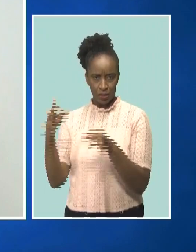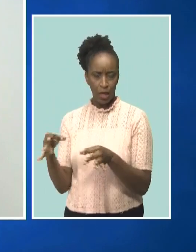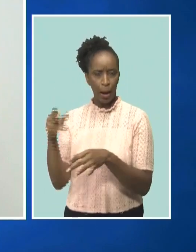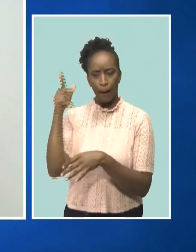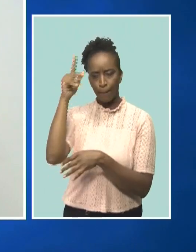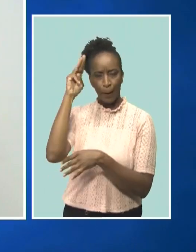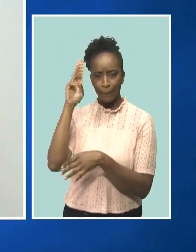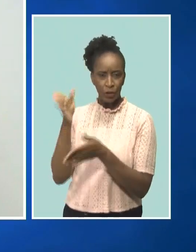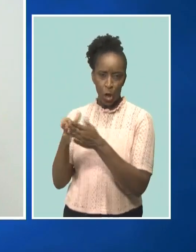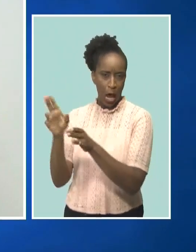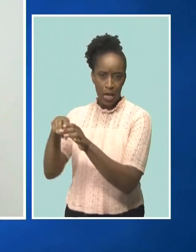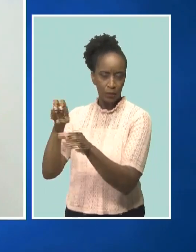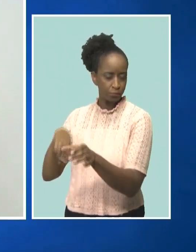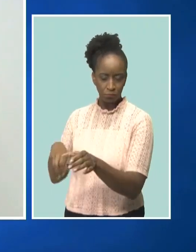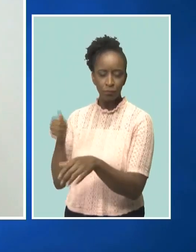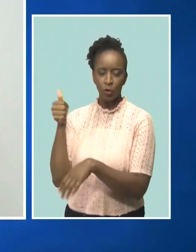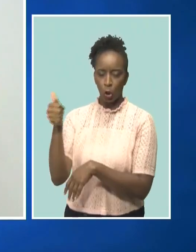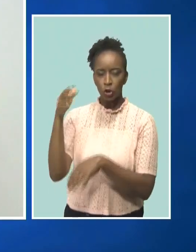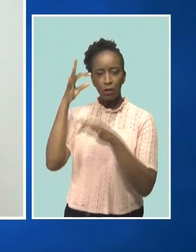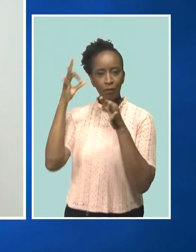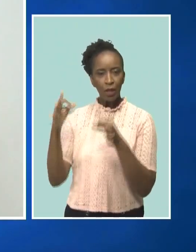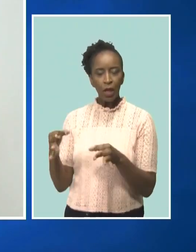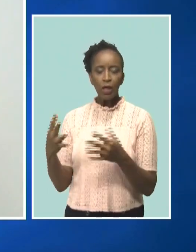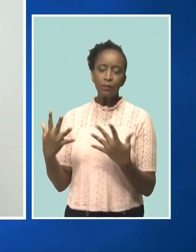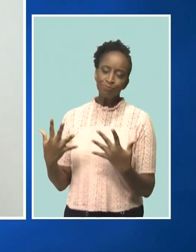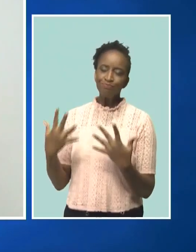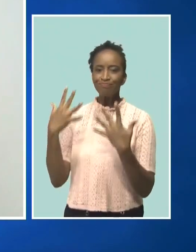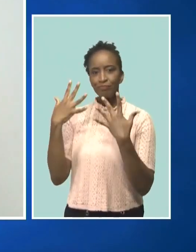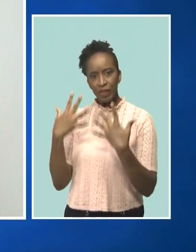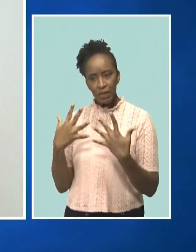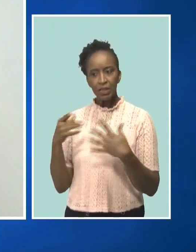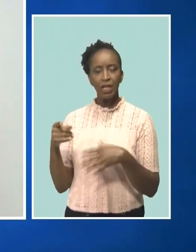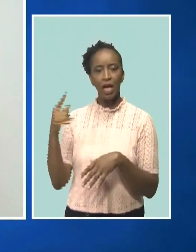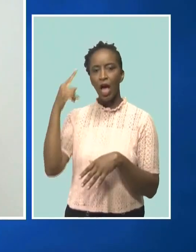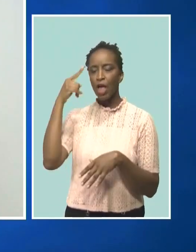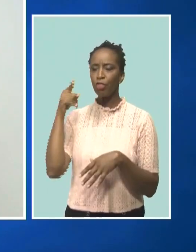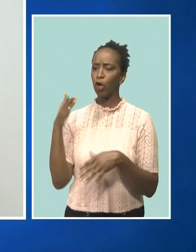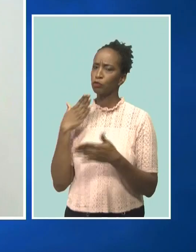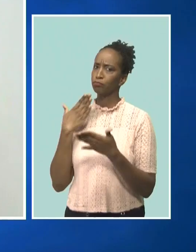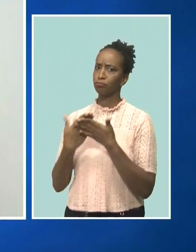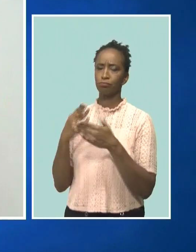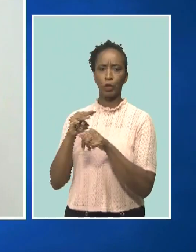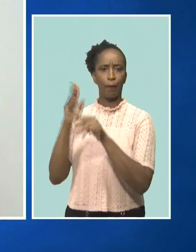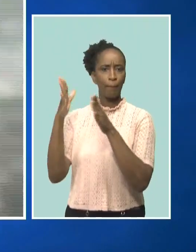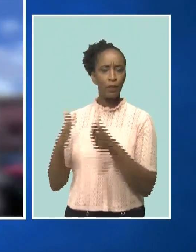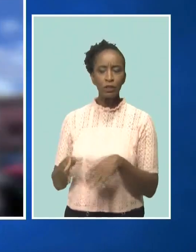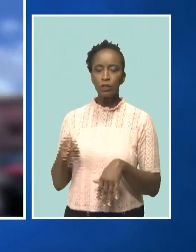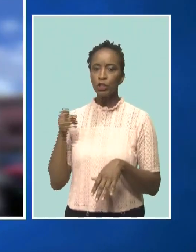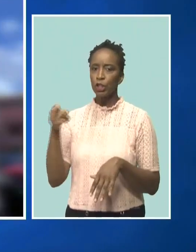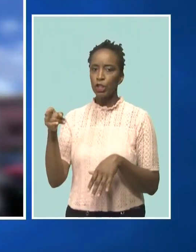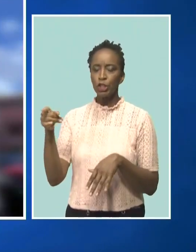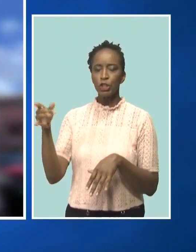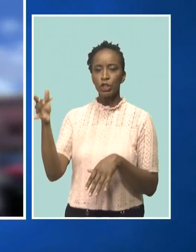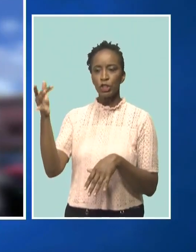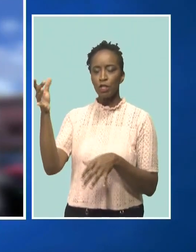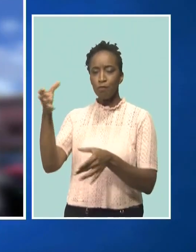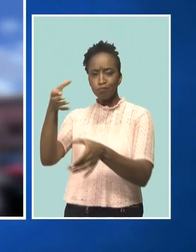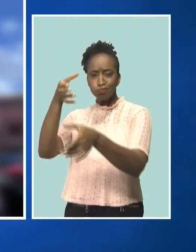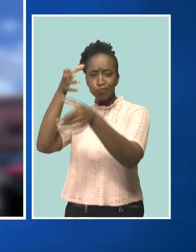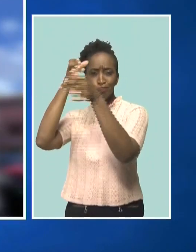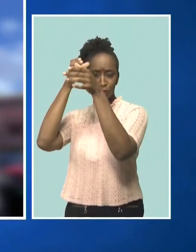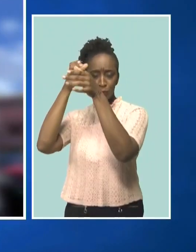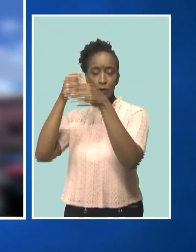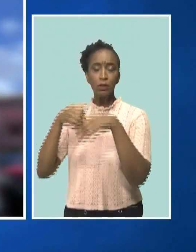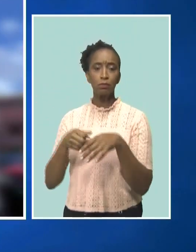extent that I personally thought that she was a good minister and she was a superior intellect that the government of Barbados and the Barbados Labour Party